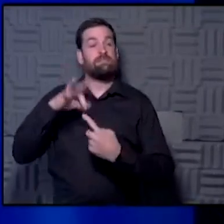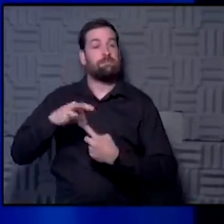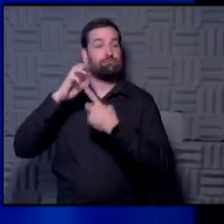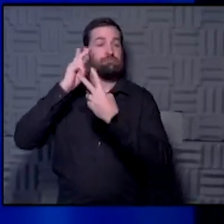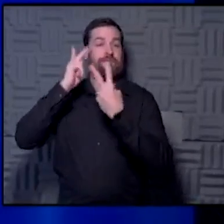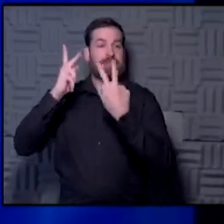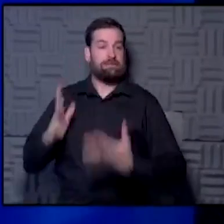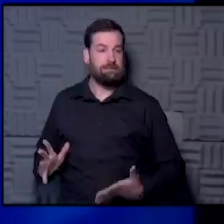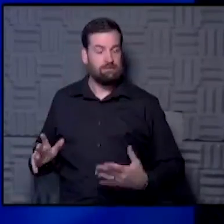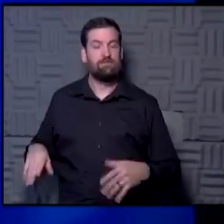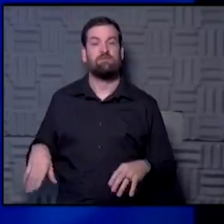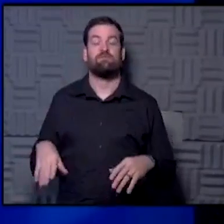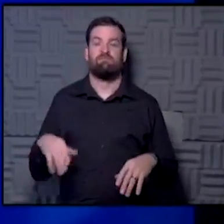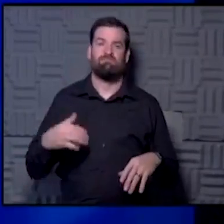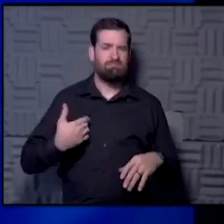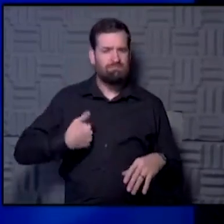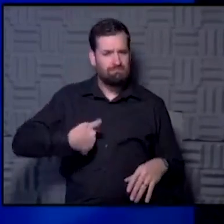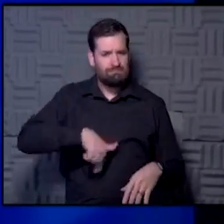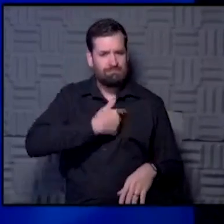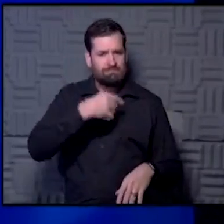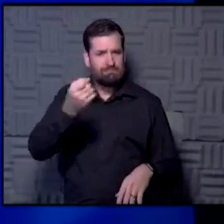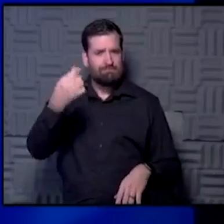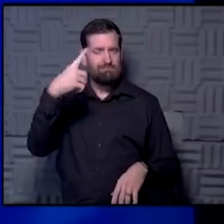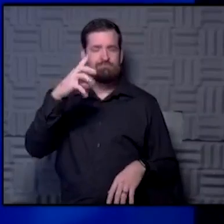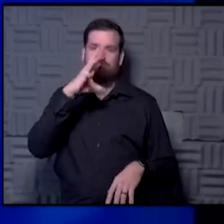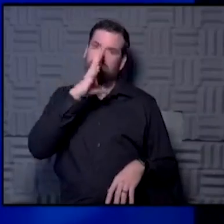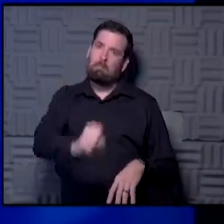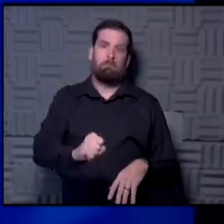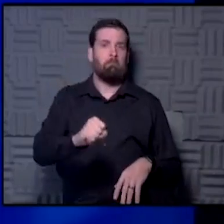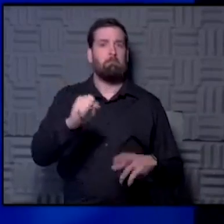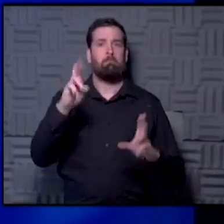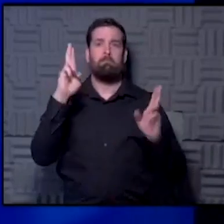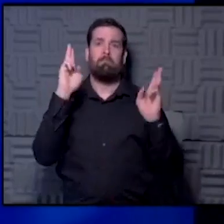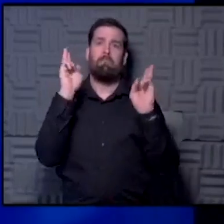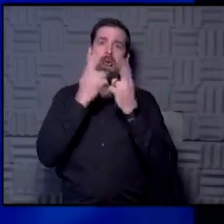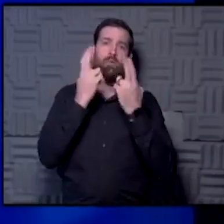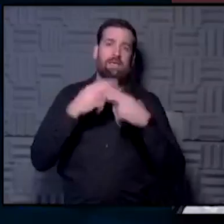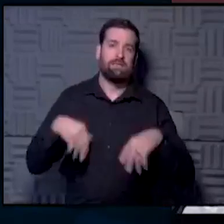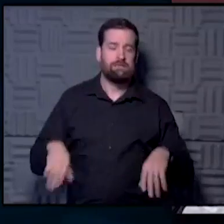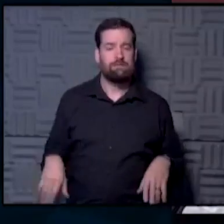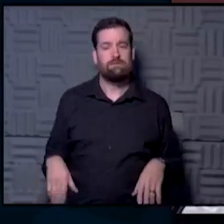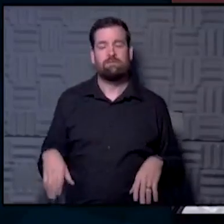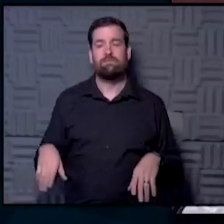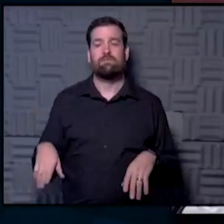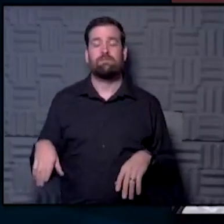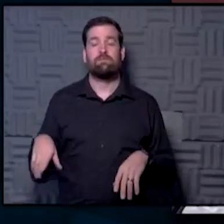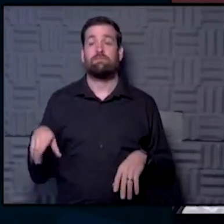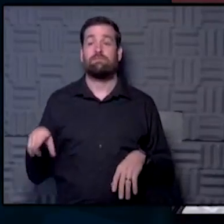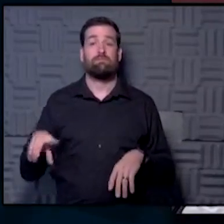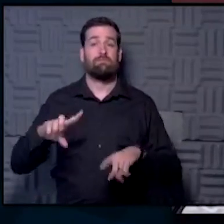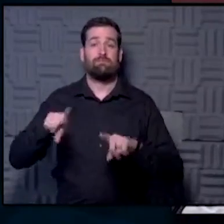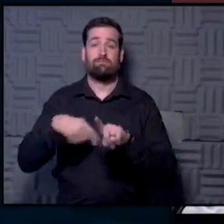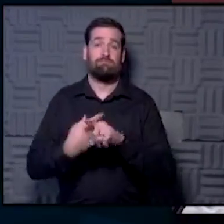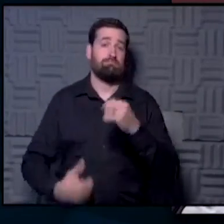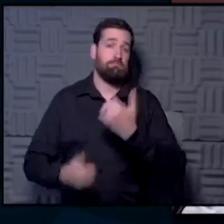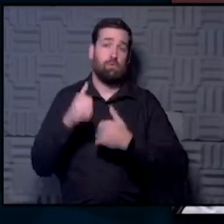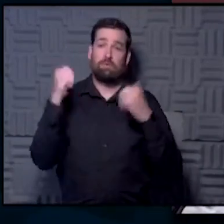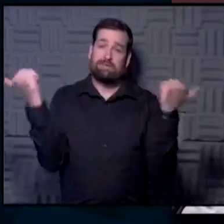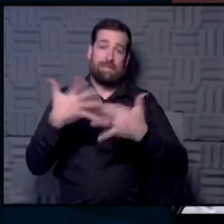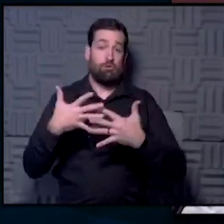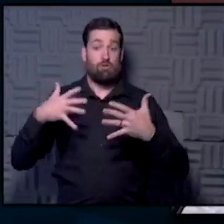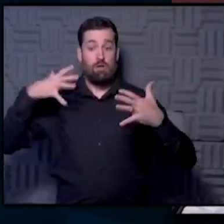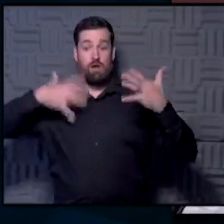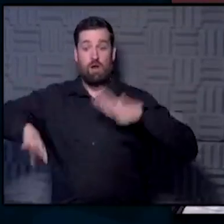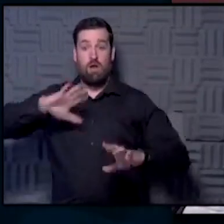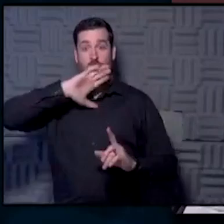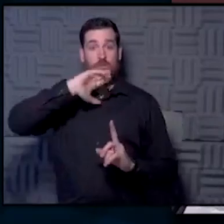today. We do all understand the appeal of Halloween. And as physicians, perhaps the only thing scarier than a costume